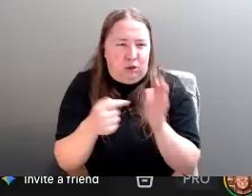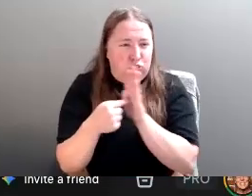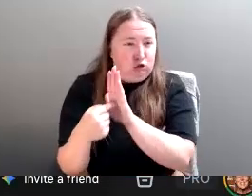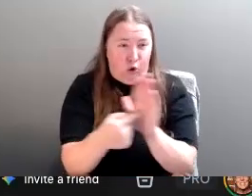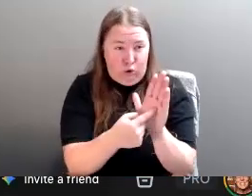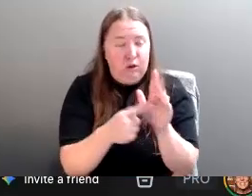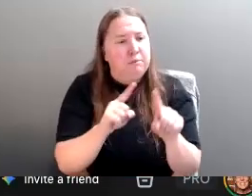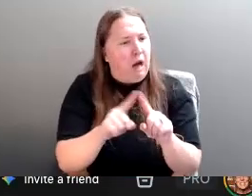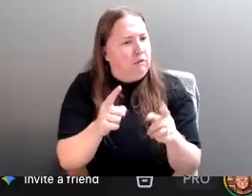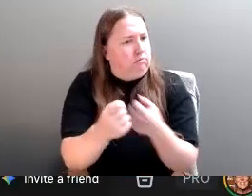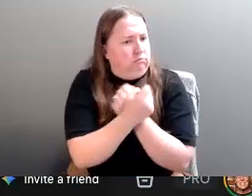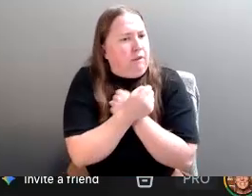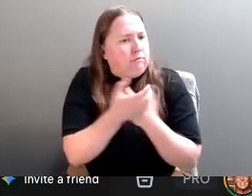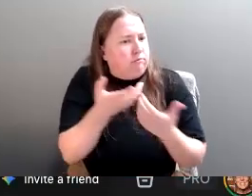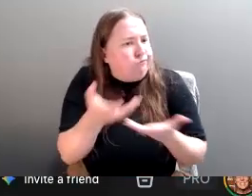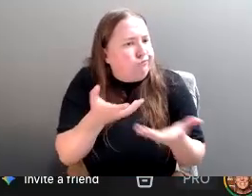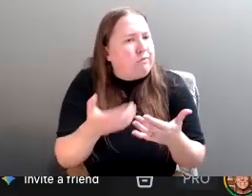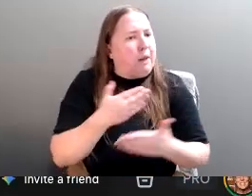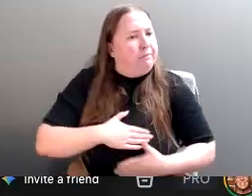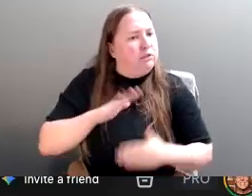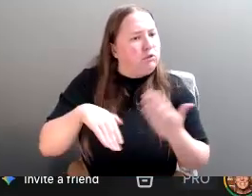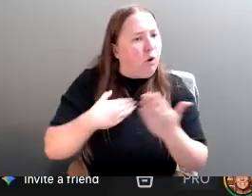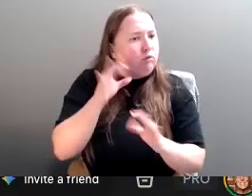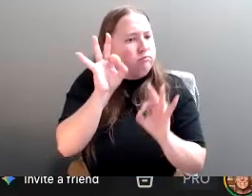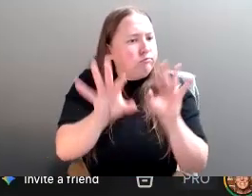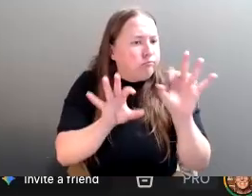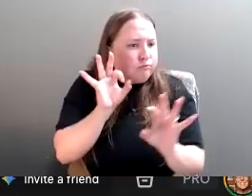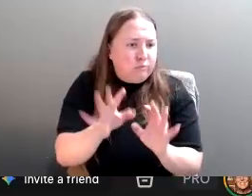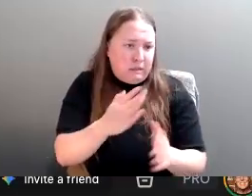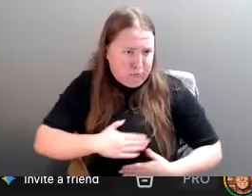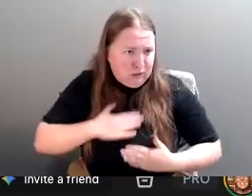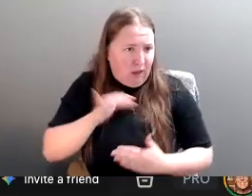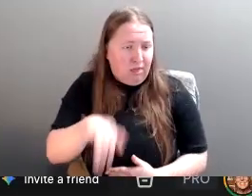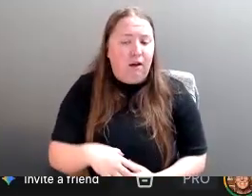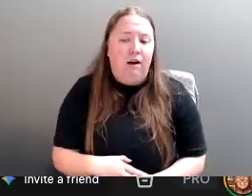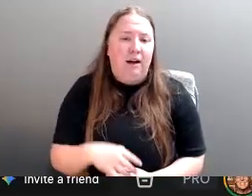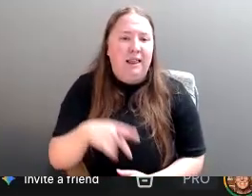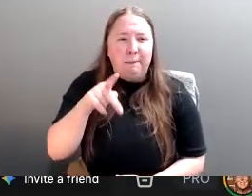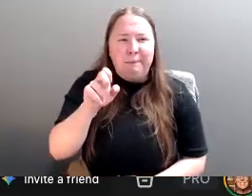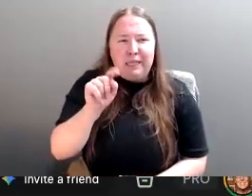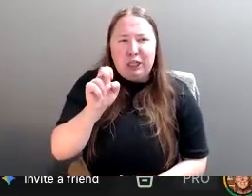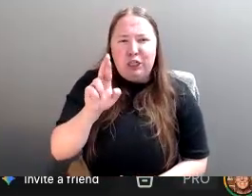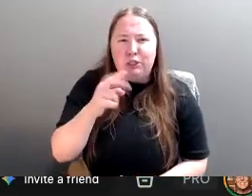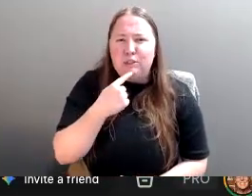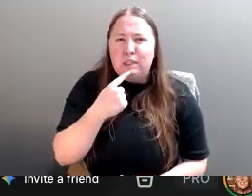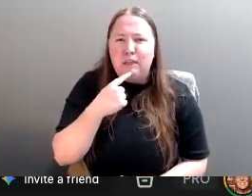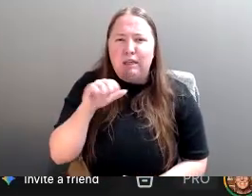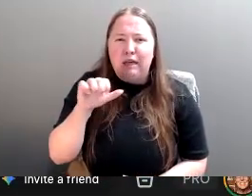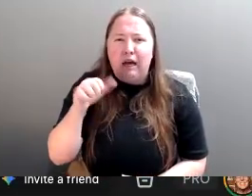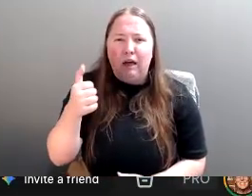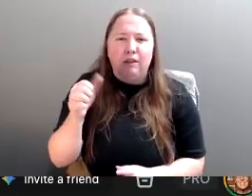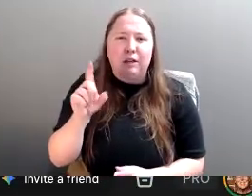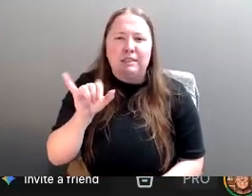But I love the interaction. I really appreciate all the input. I think Peter, what'd you say? The other dynamic of the